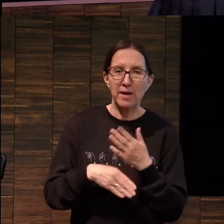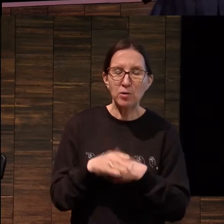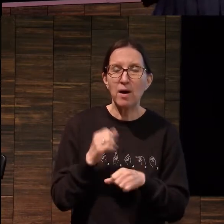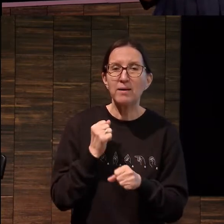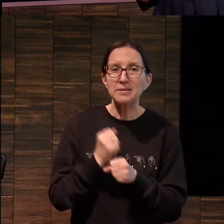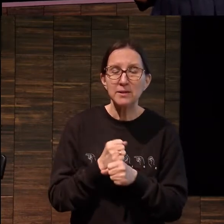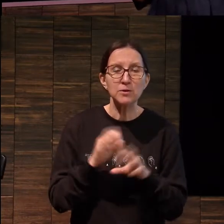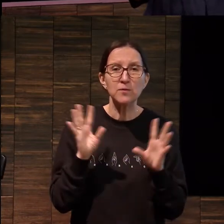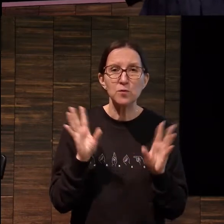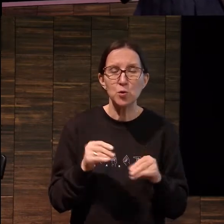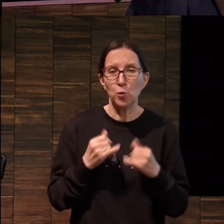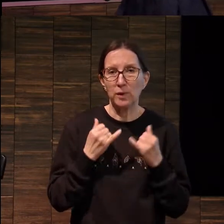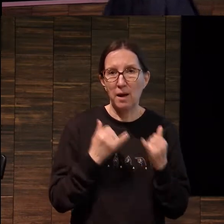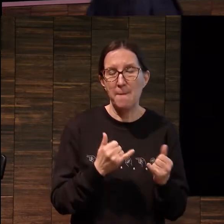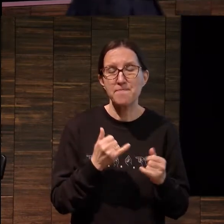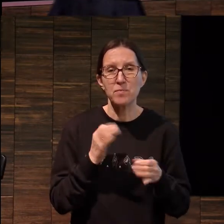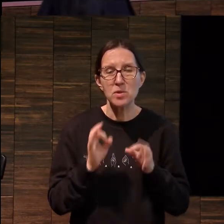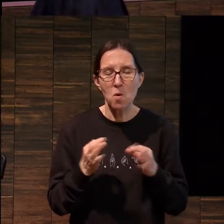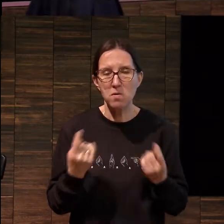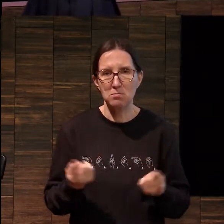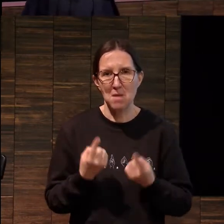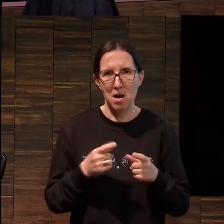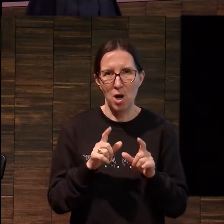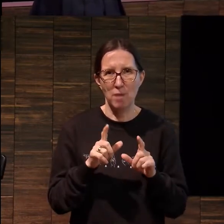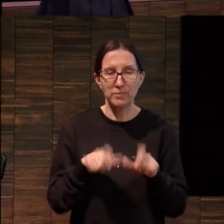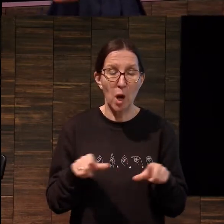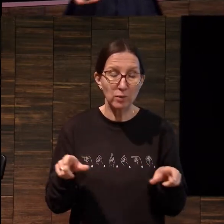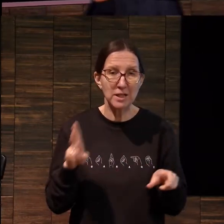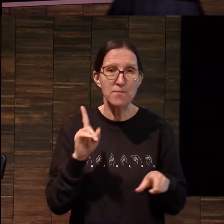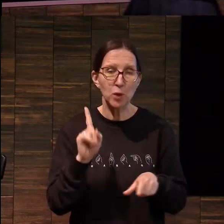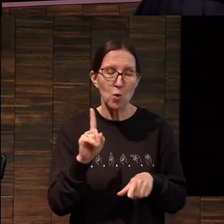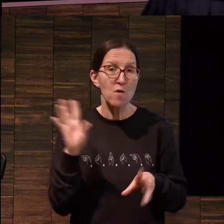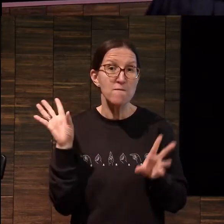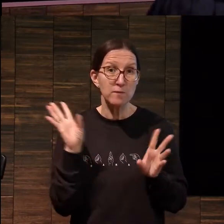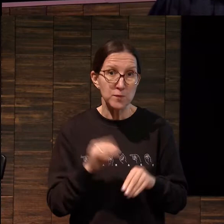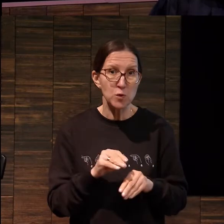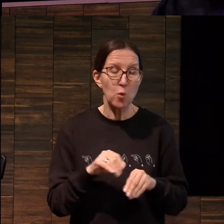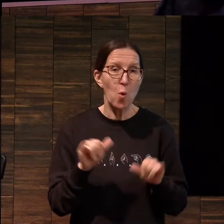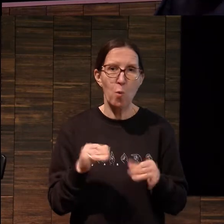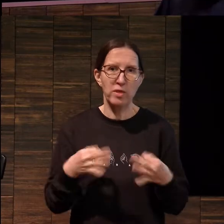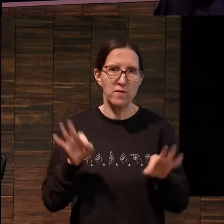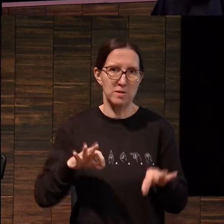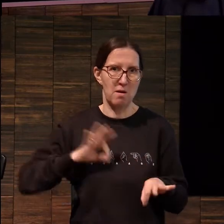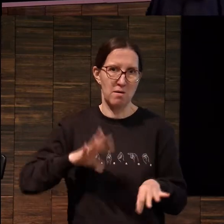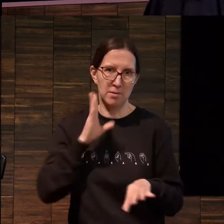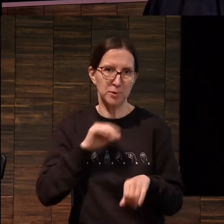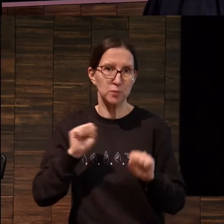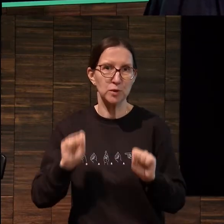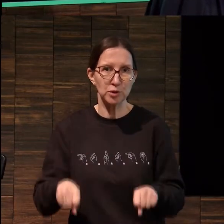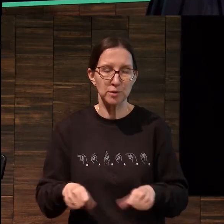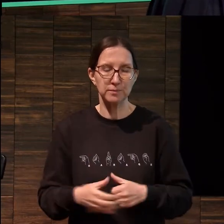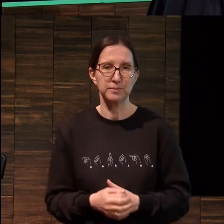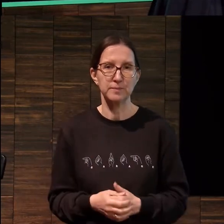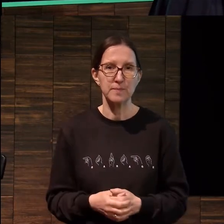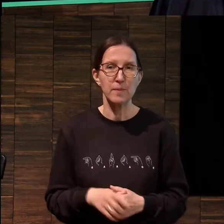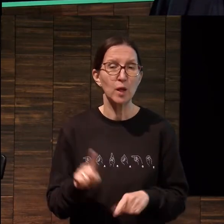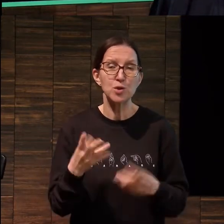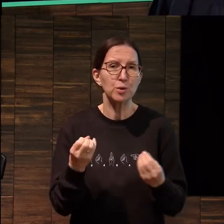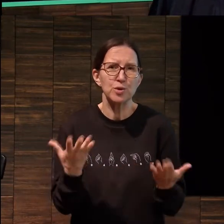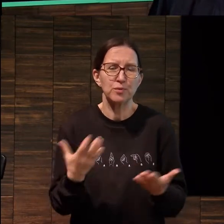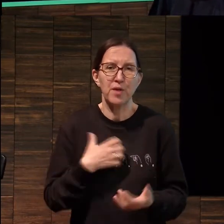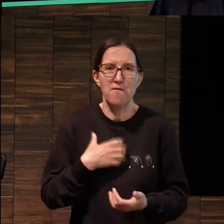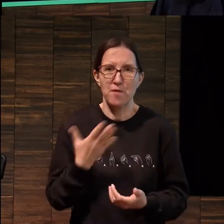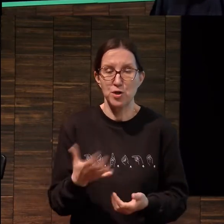a mobile version. You are not doing something especially for people with disabilities, you're doing it universally and it will be